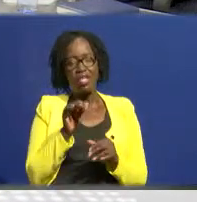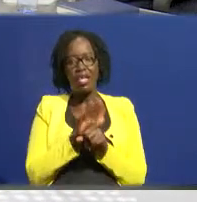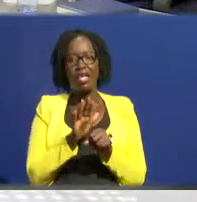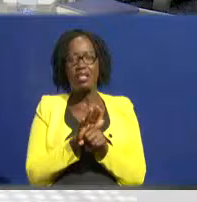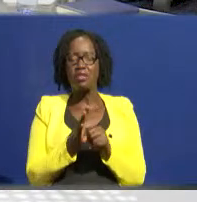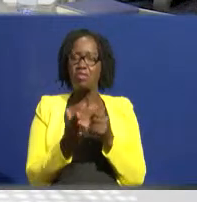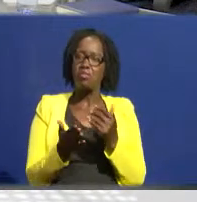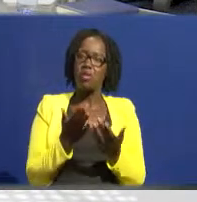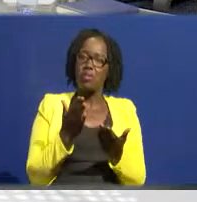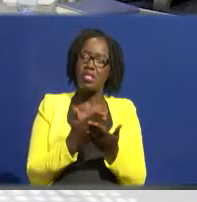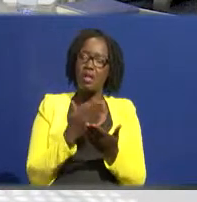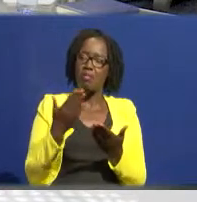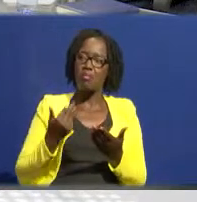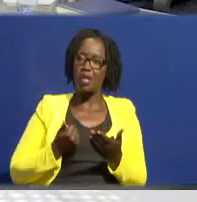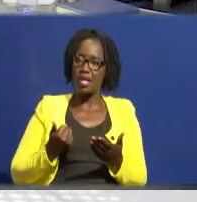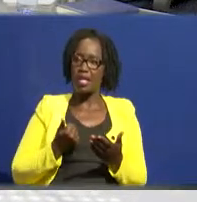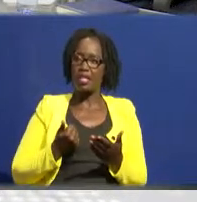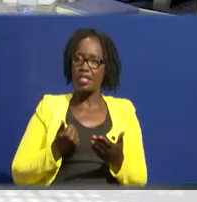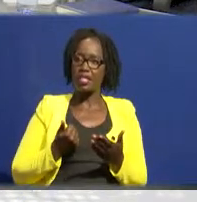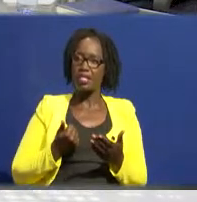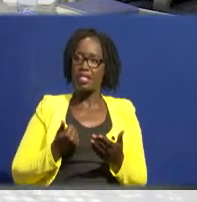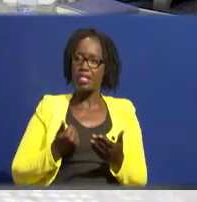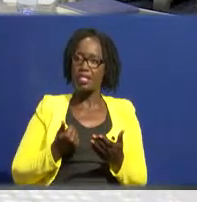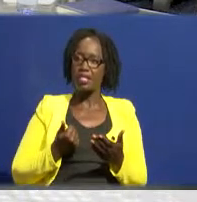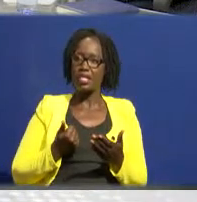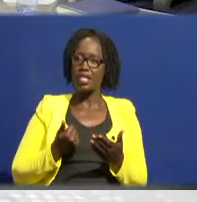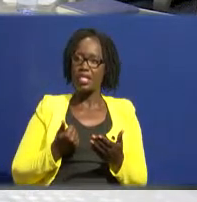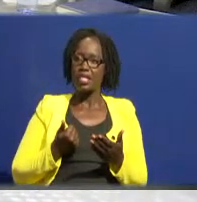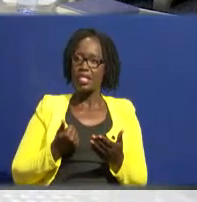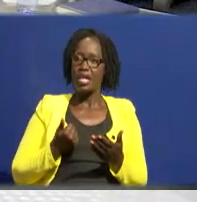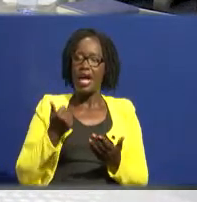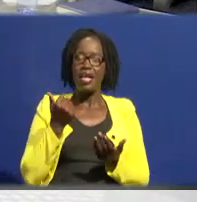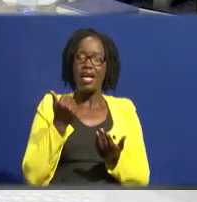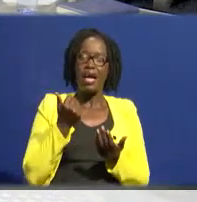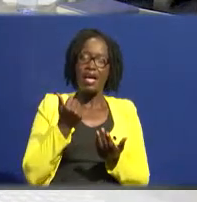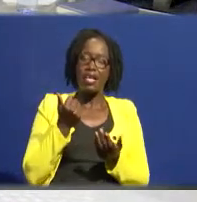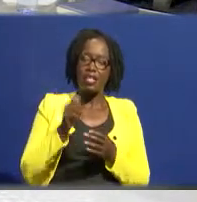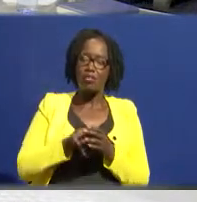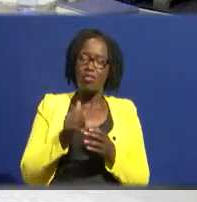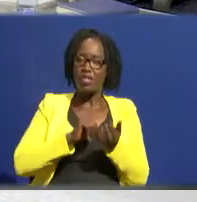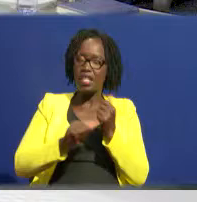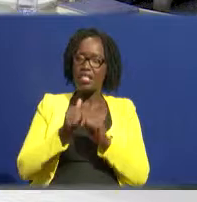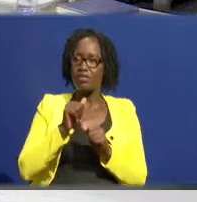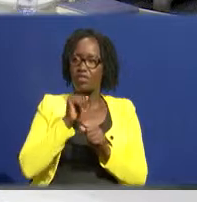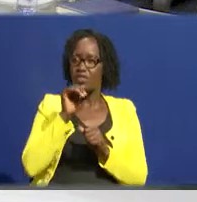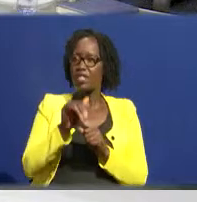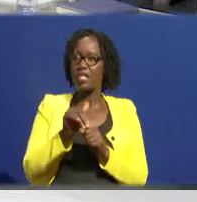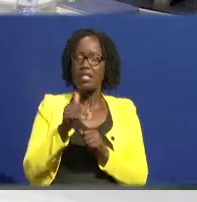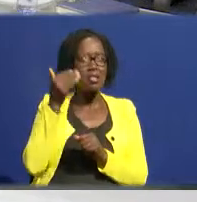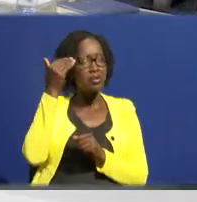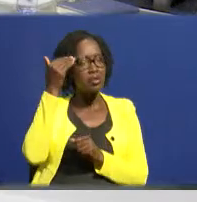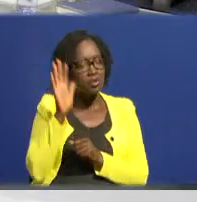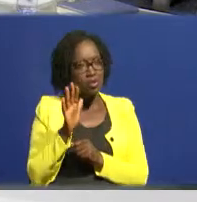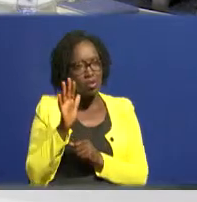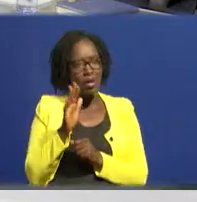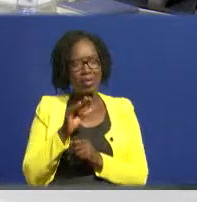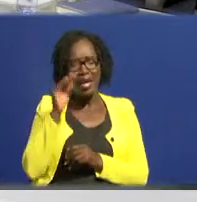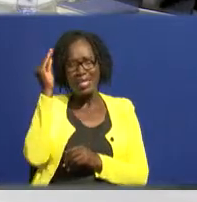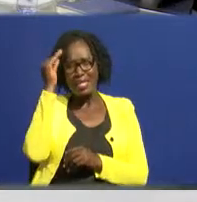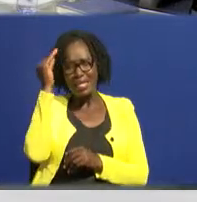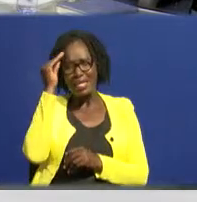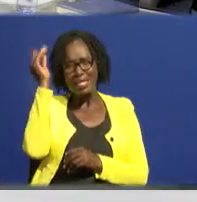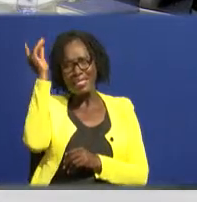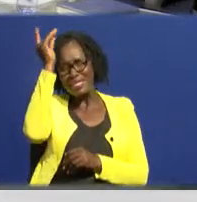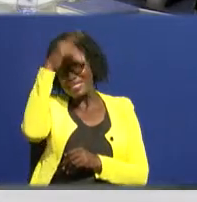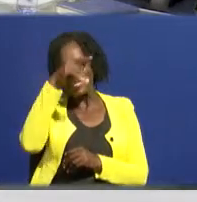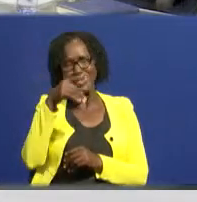of maybe some of the girls that are indulging into some of the activities. It's not that they do not know. They are learned. They have